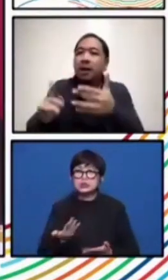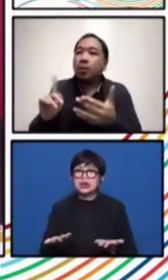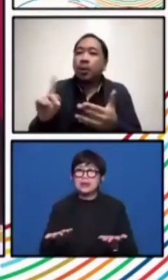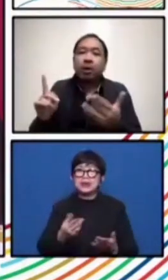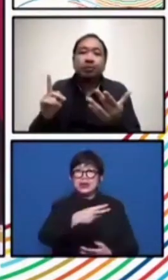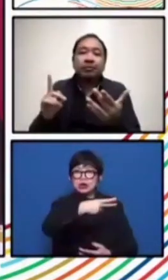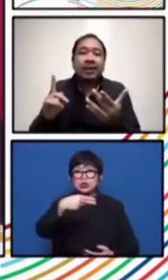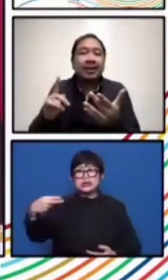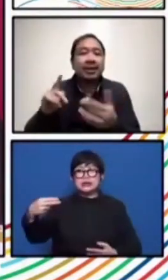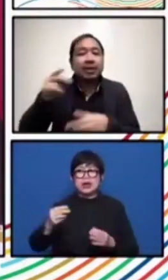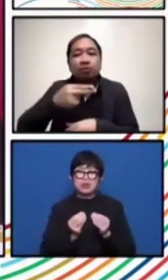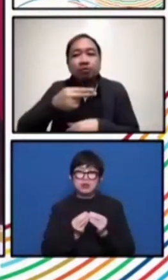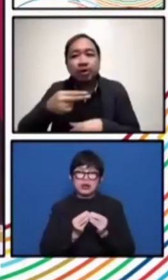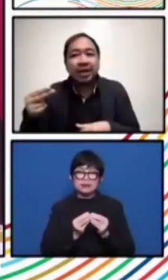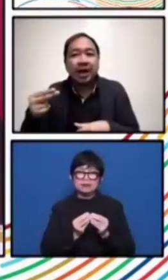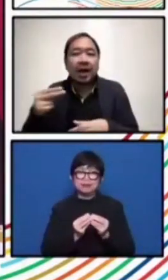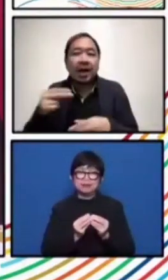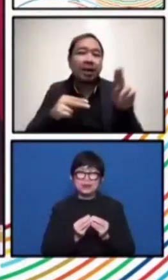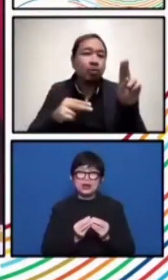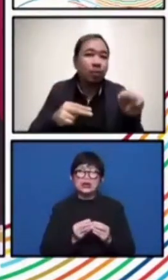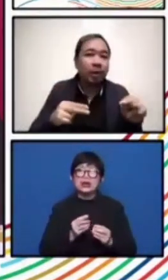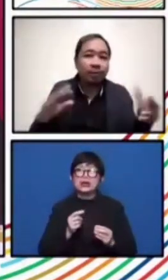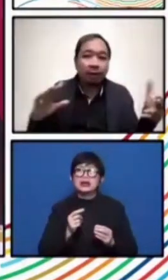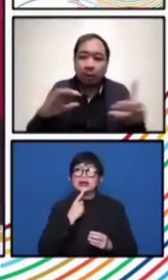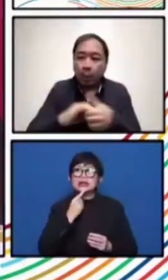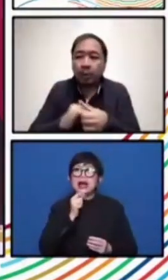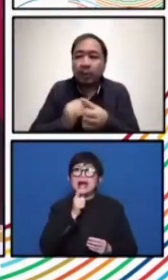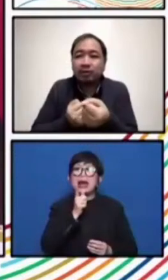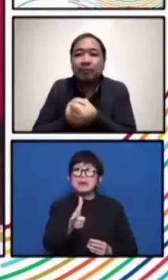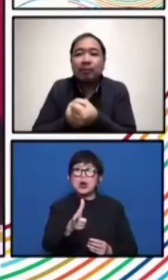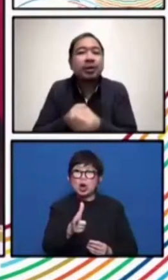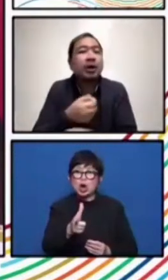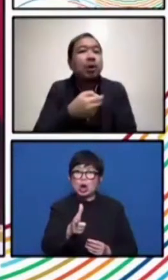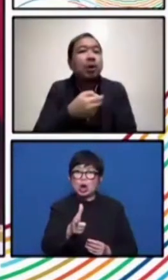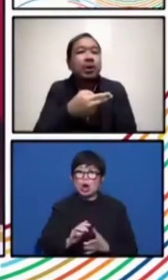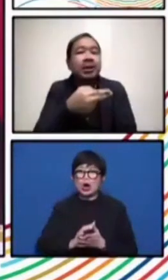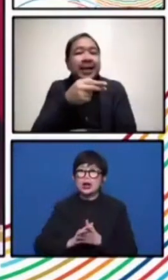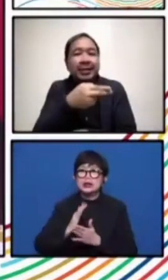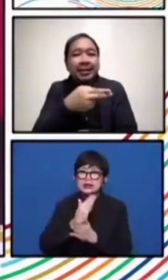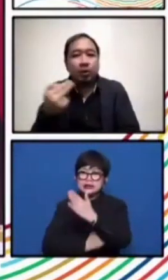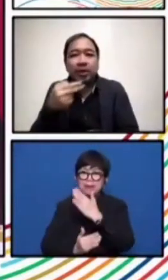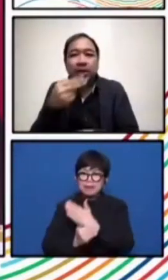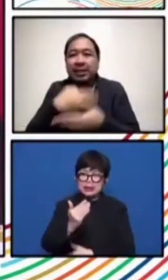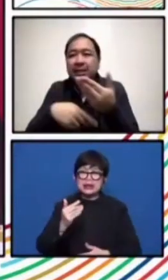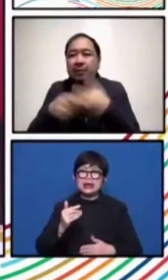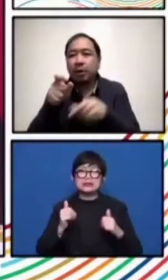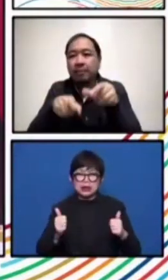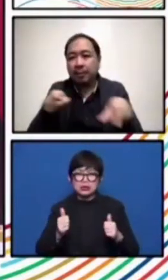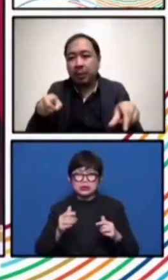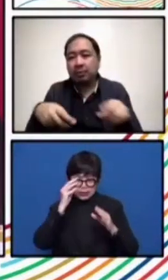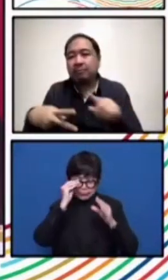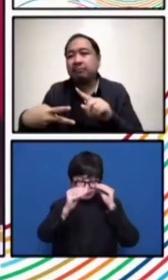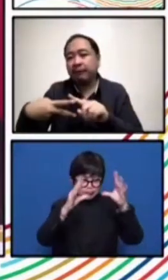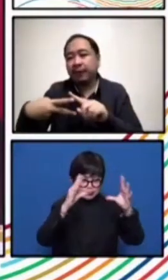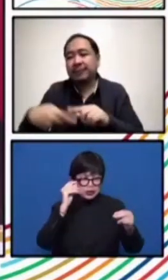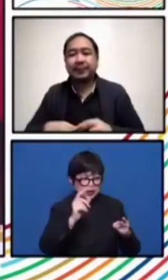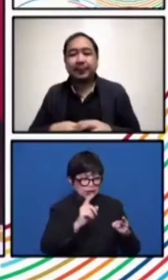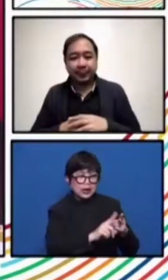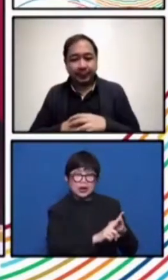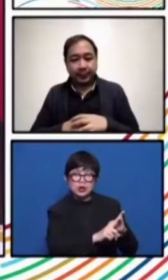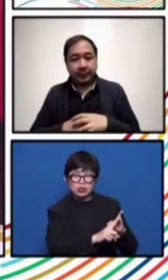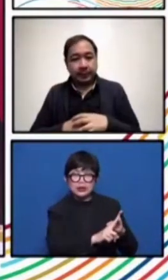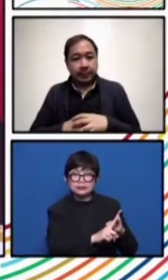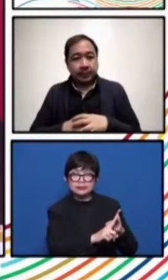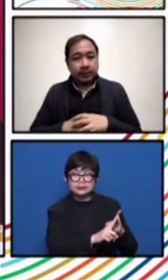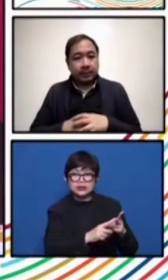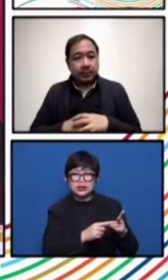disability um so this is the the first part that I wanted to share with you the second part um is